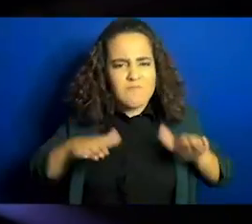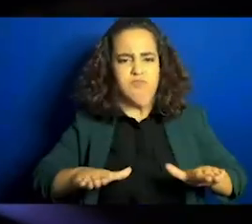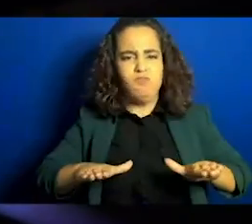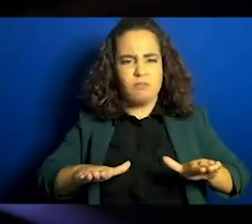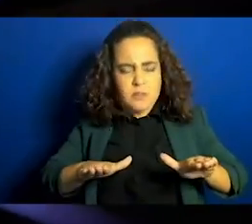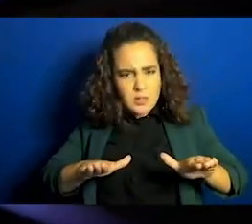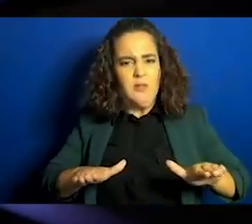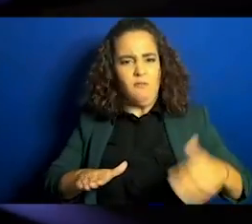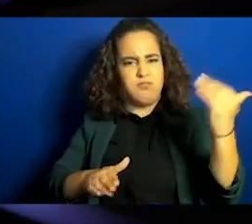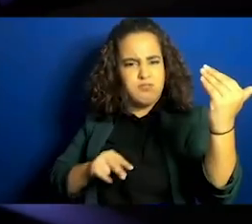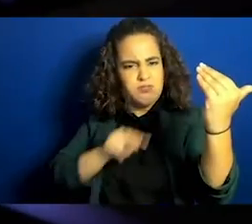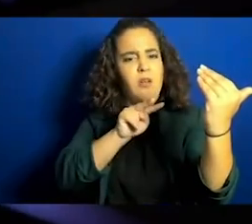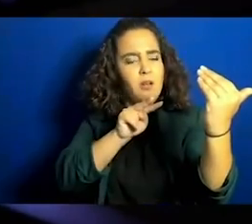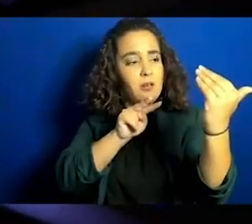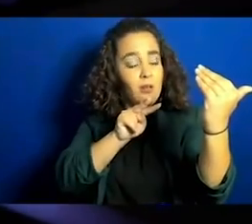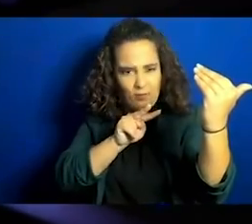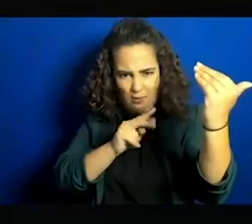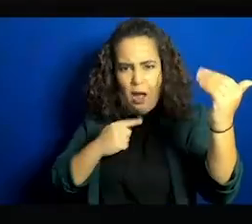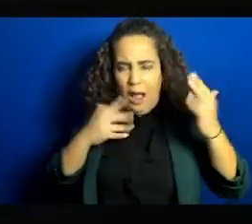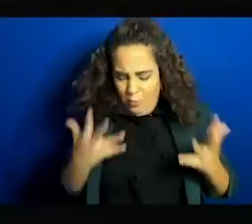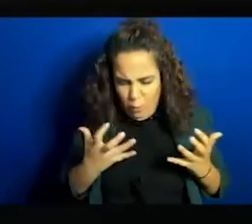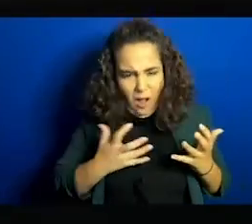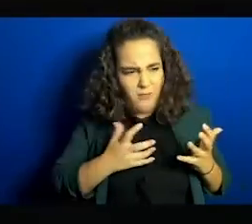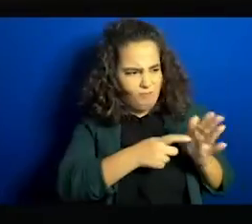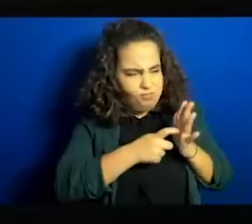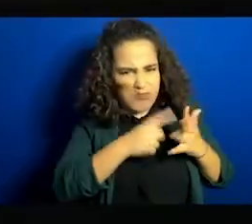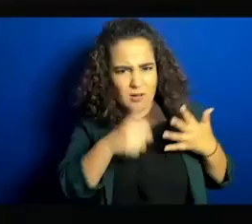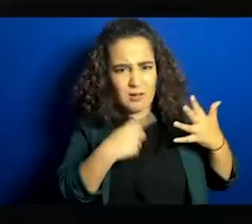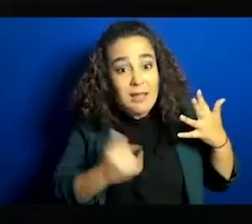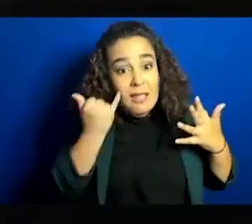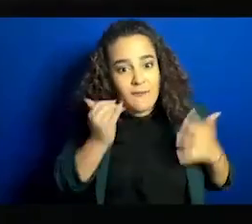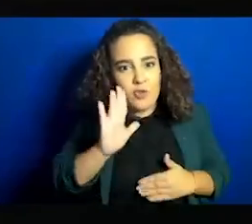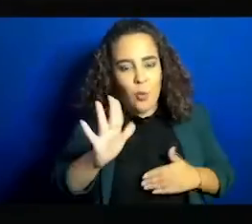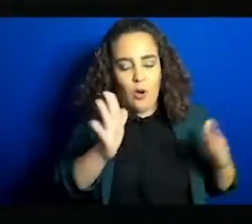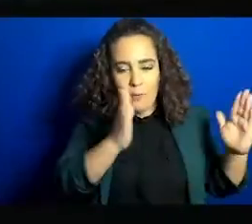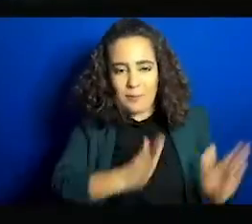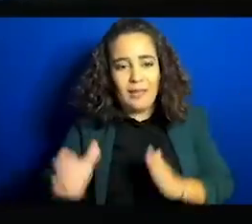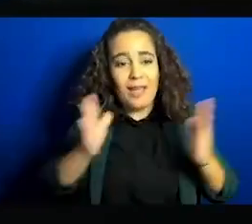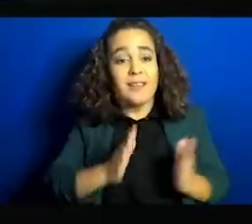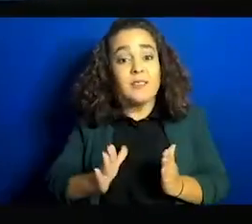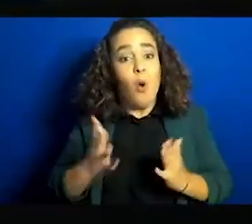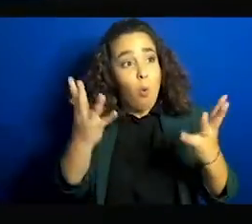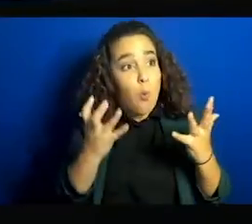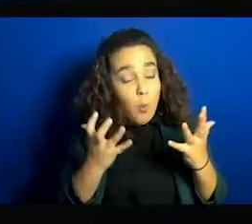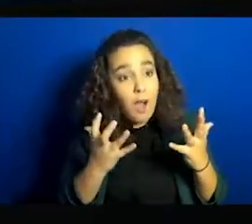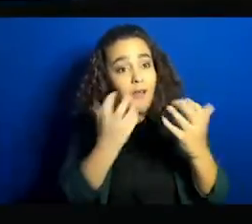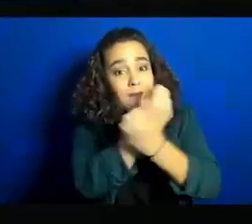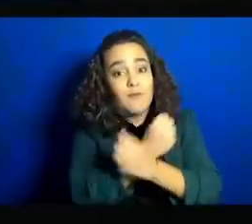front of the mirror and rejoice in your demands. If your plans are for